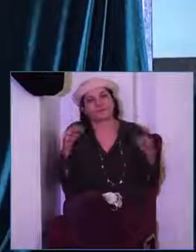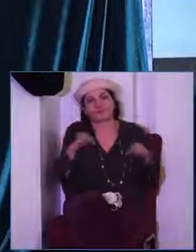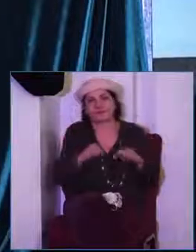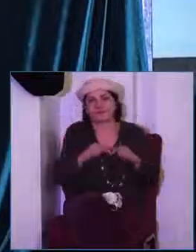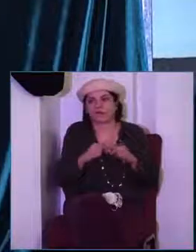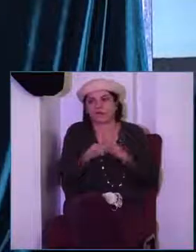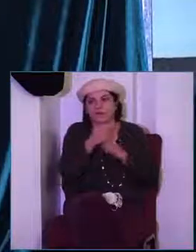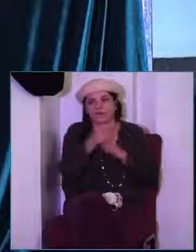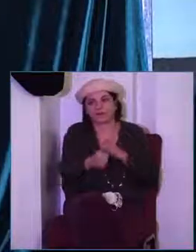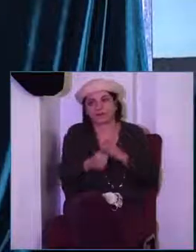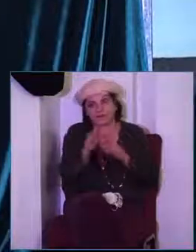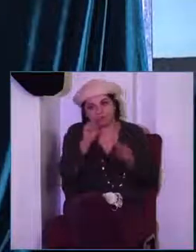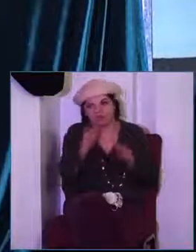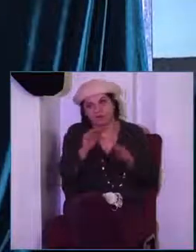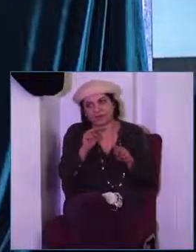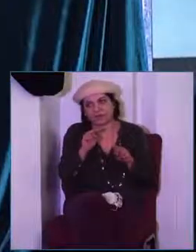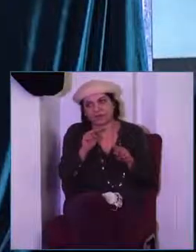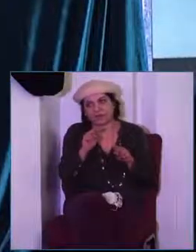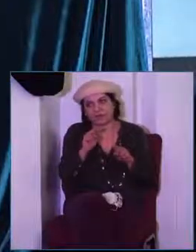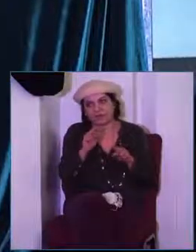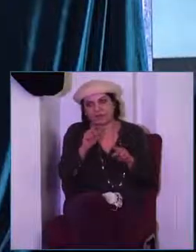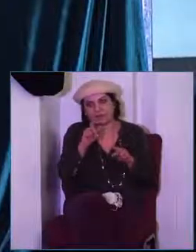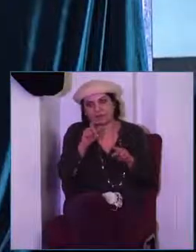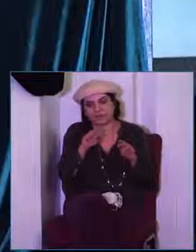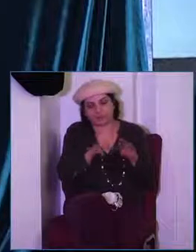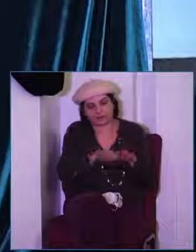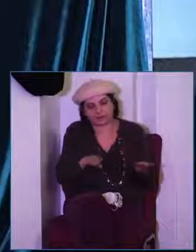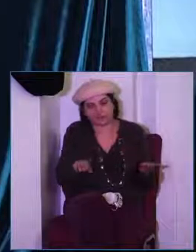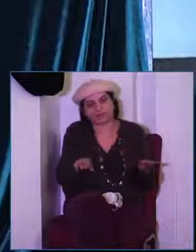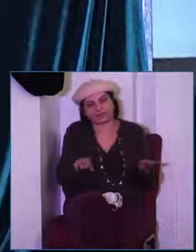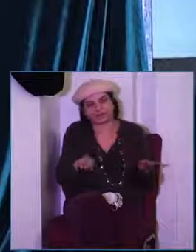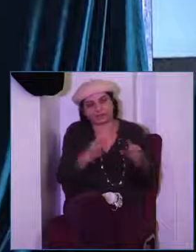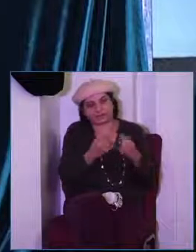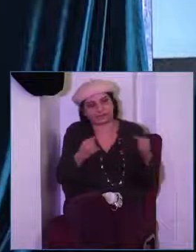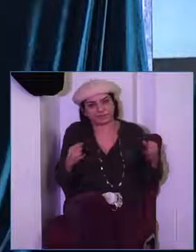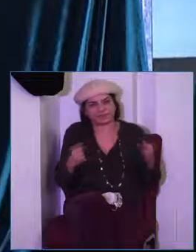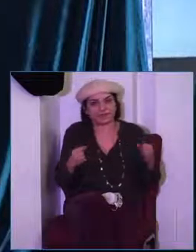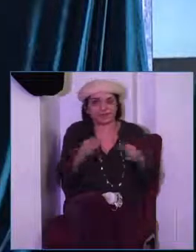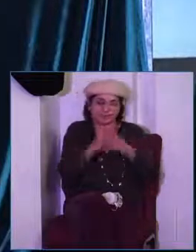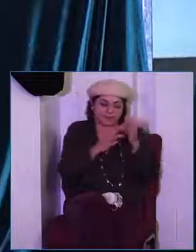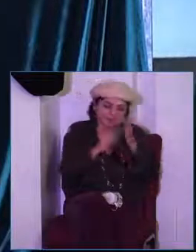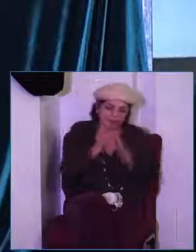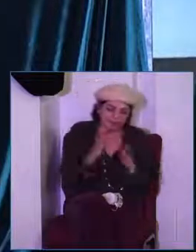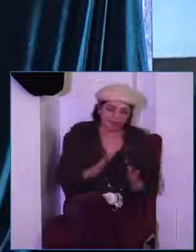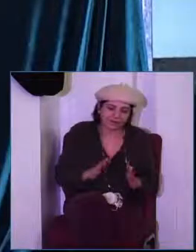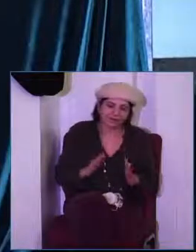at the bottom line, that the Comforter has been with me through my tears, my anger,